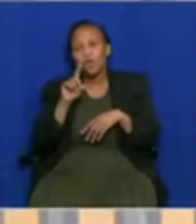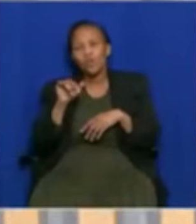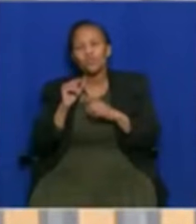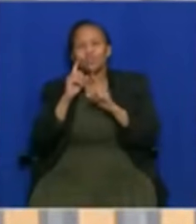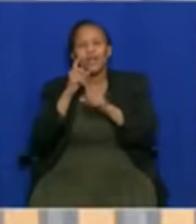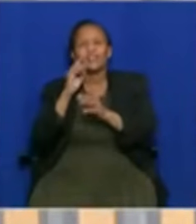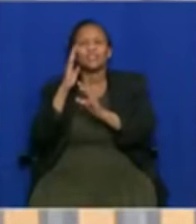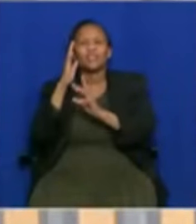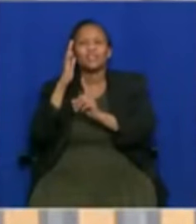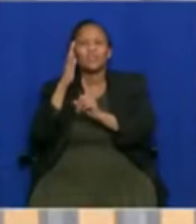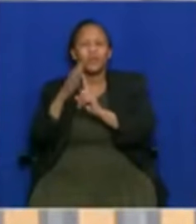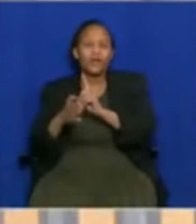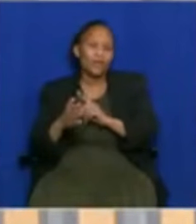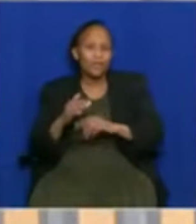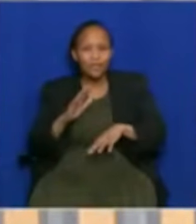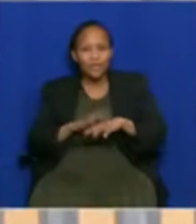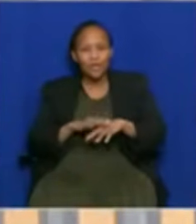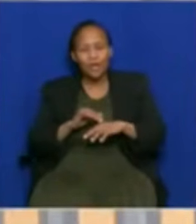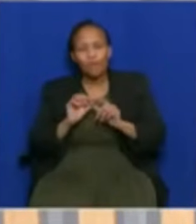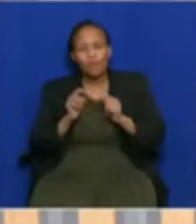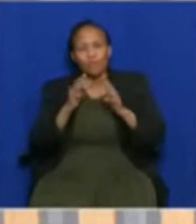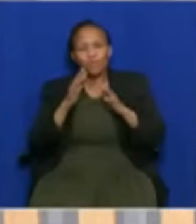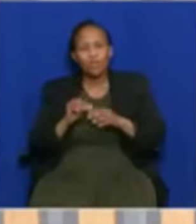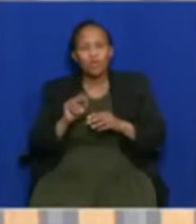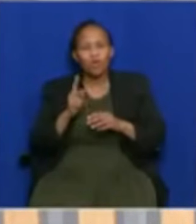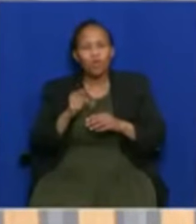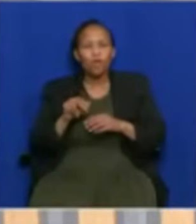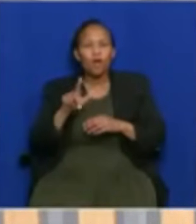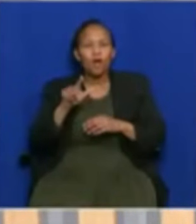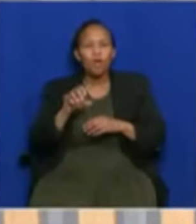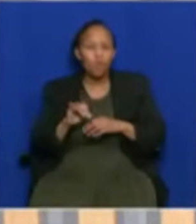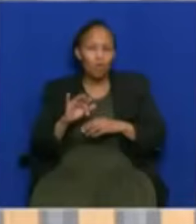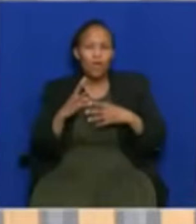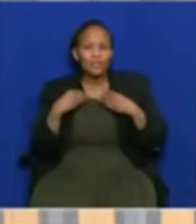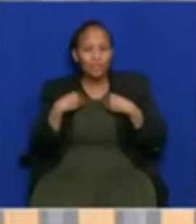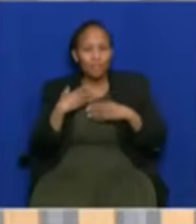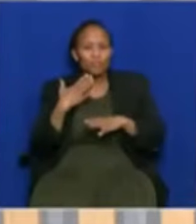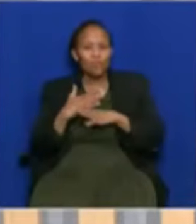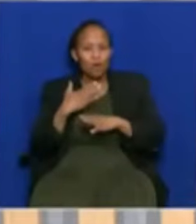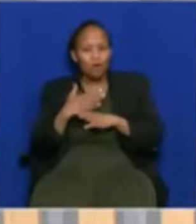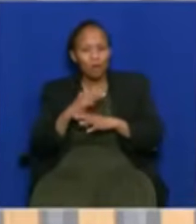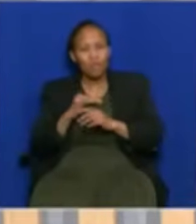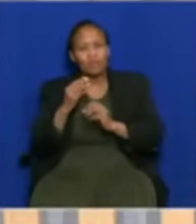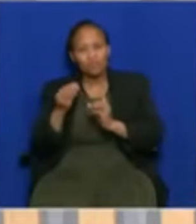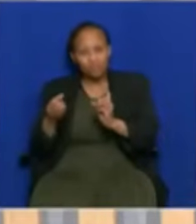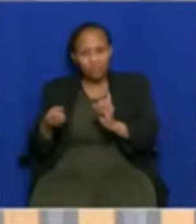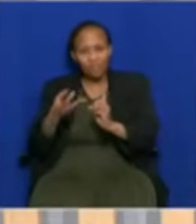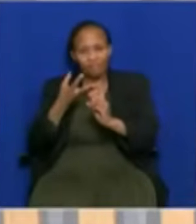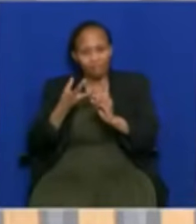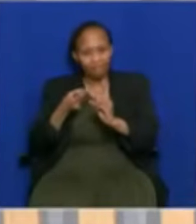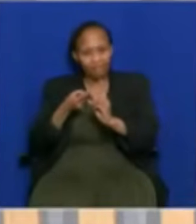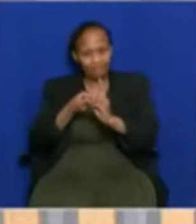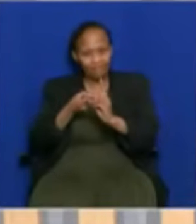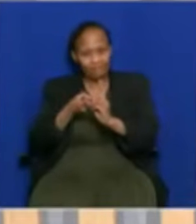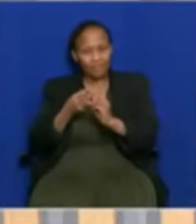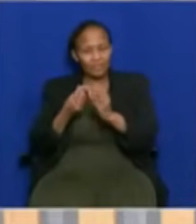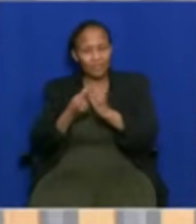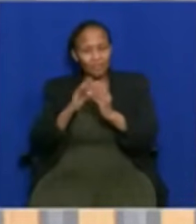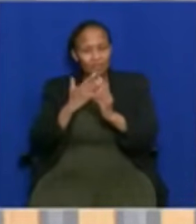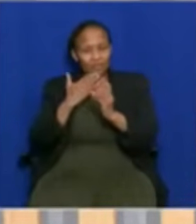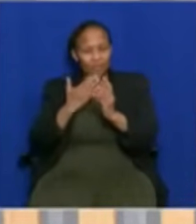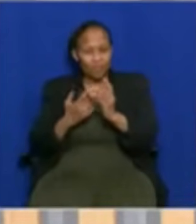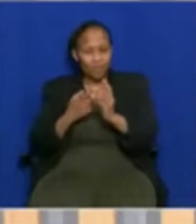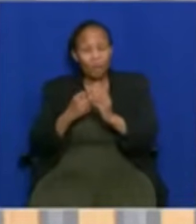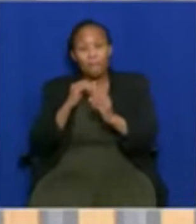asked, so does accepting employment constitutes a gratification? Because that's where he had stopped. And I'm not opening that debate